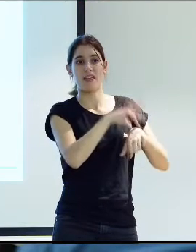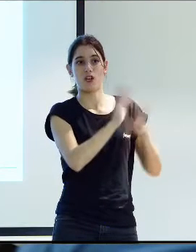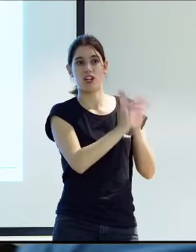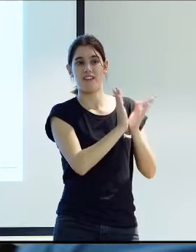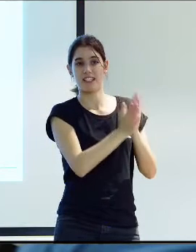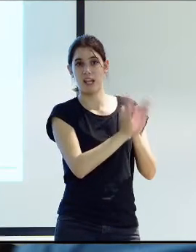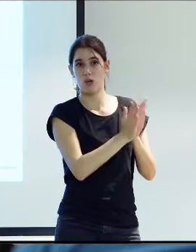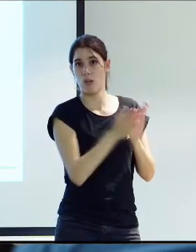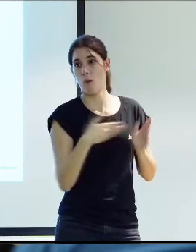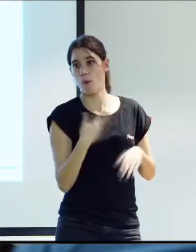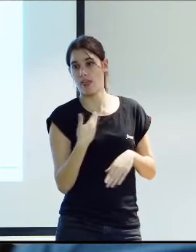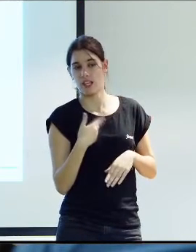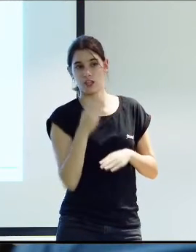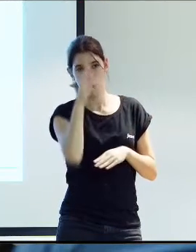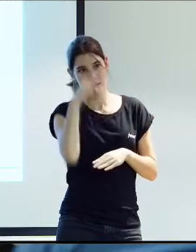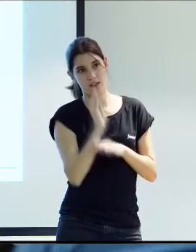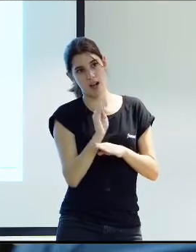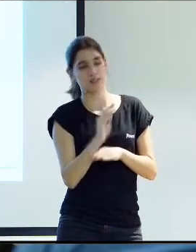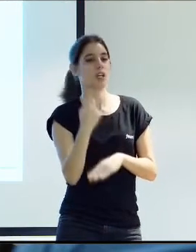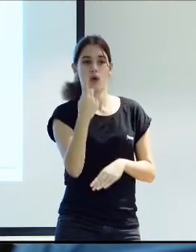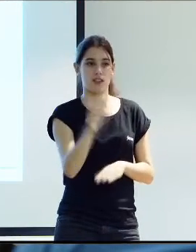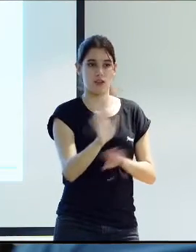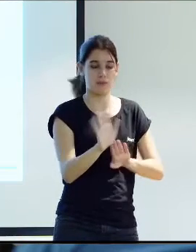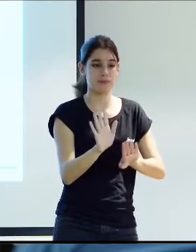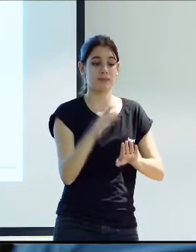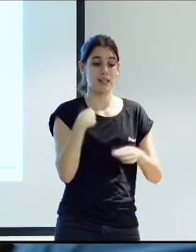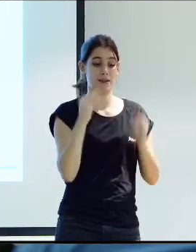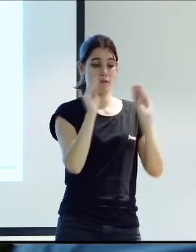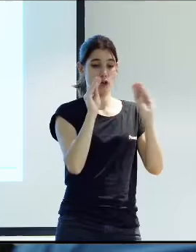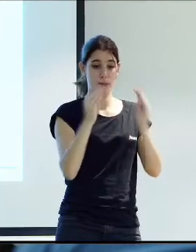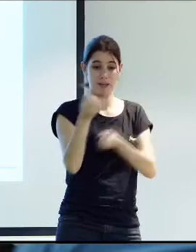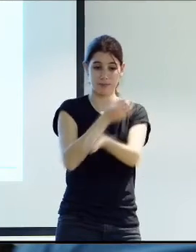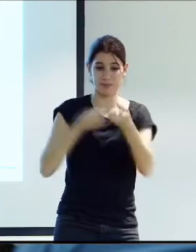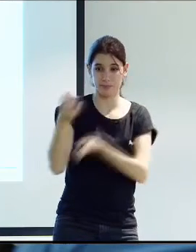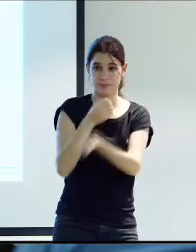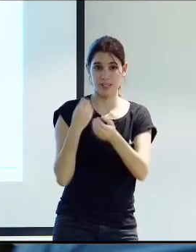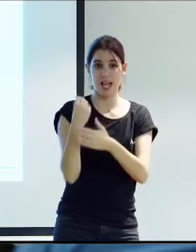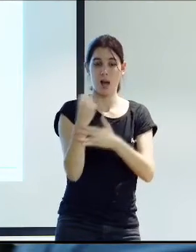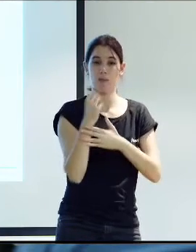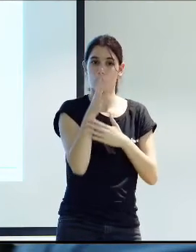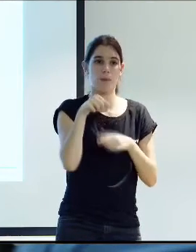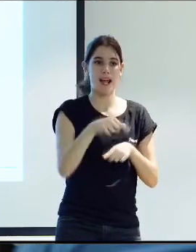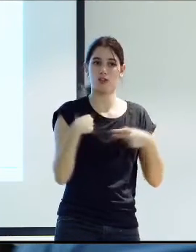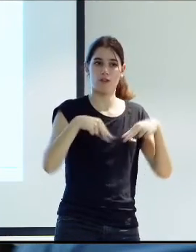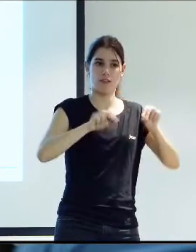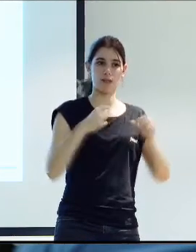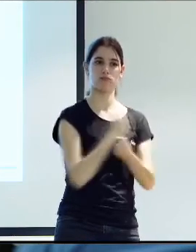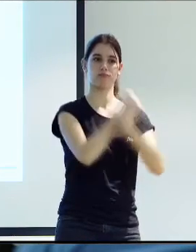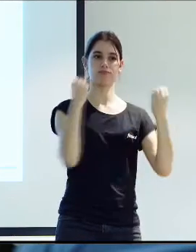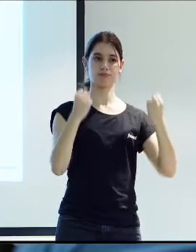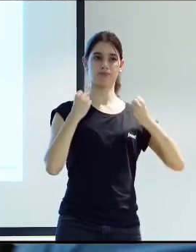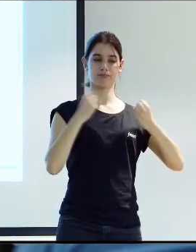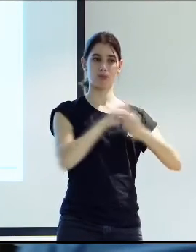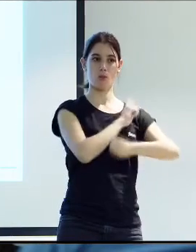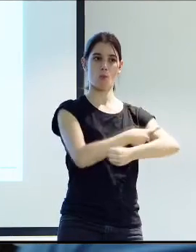looks at us through other eyes. We're going to have to train ourselves and amongst our own selves to